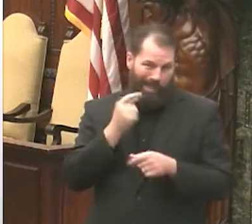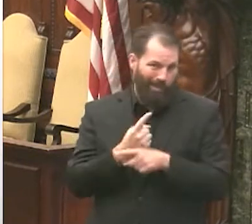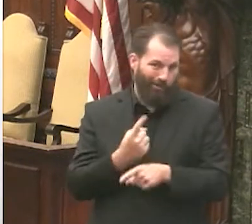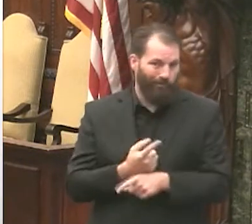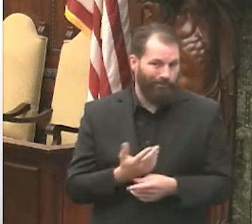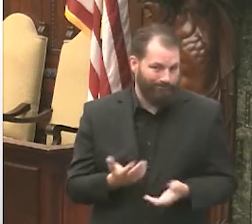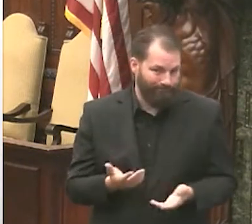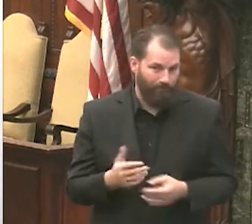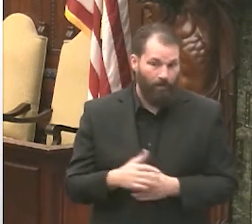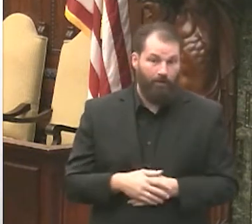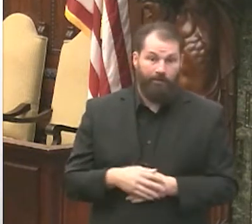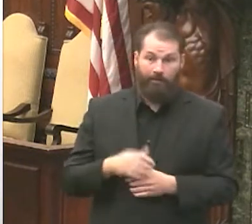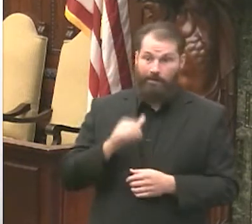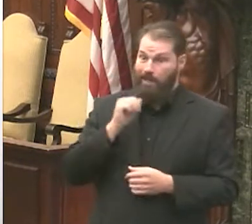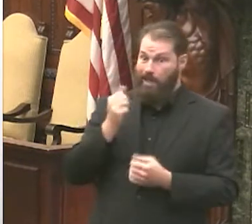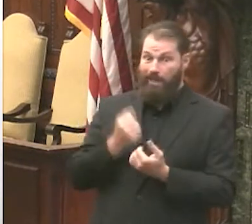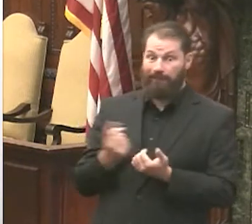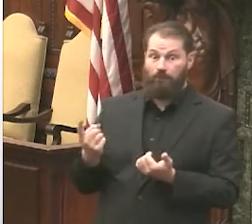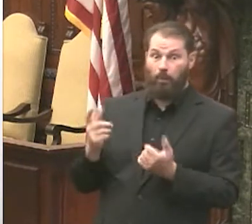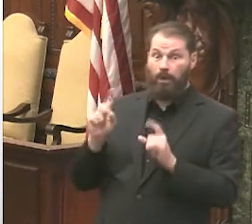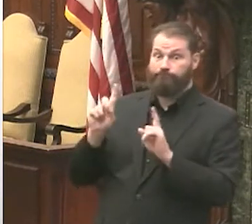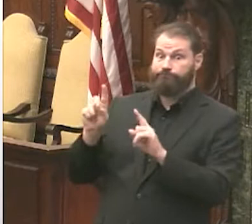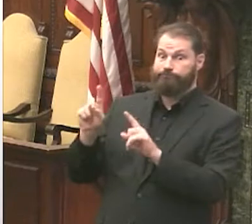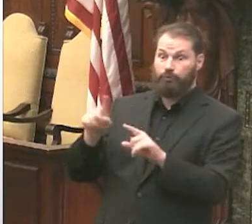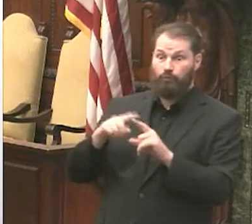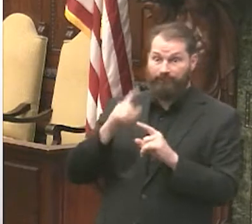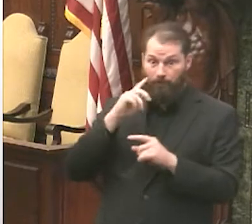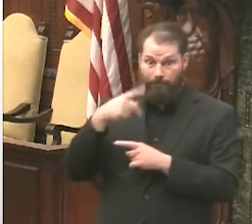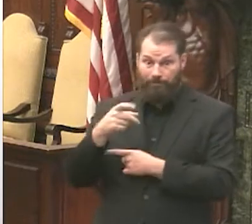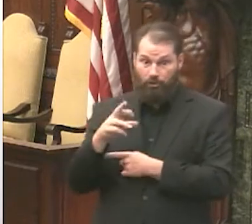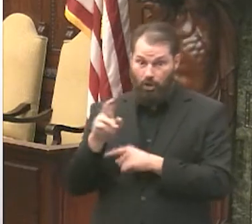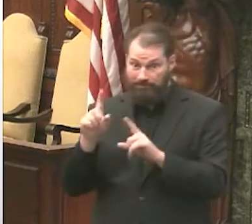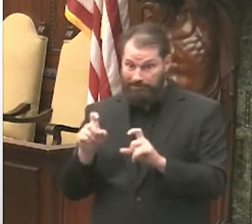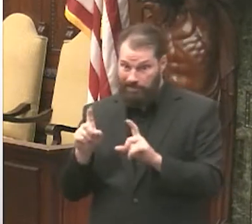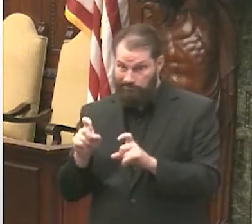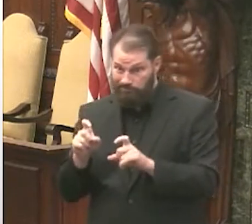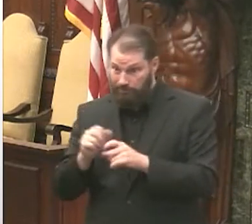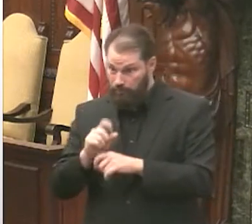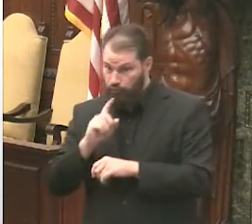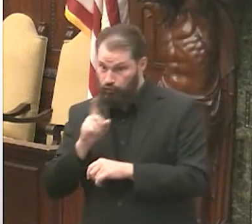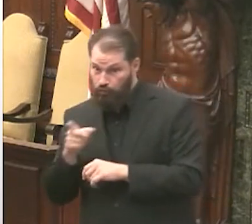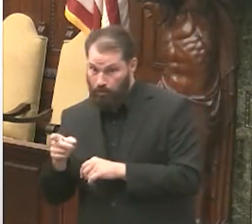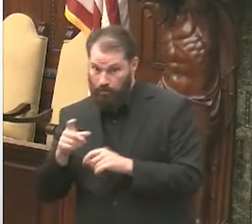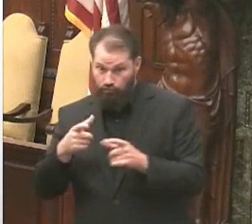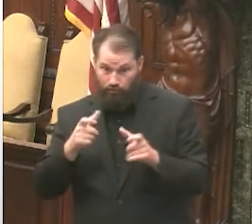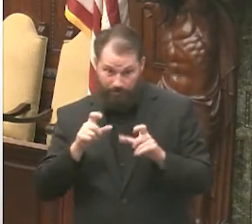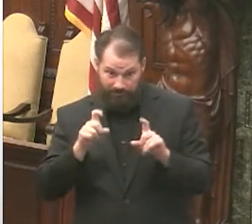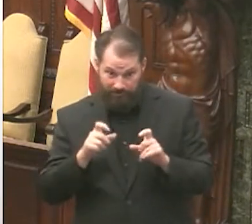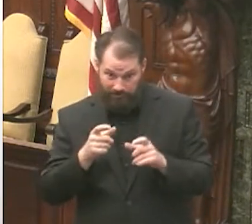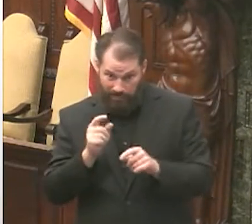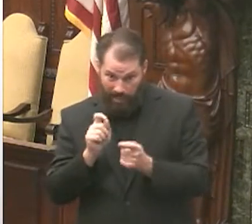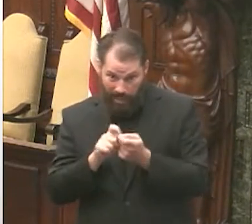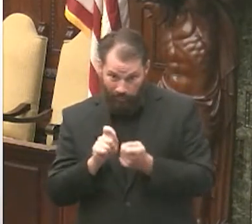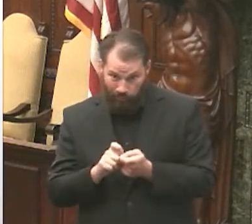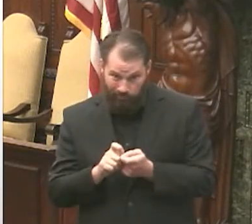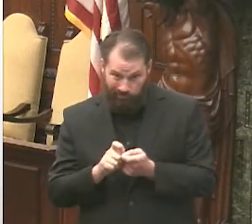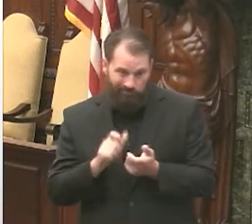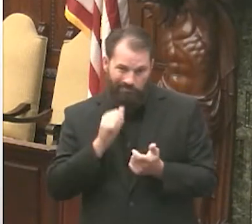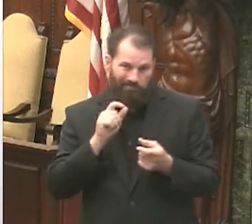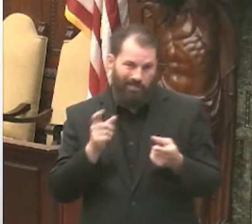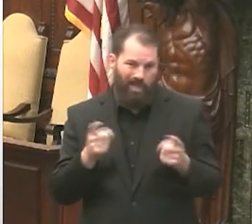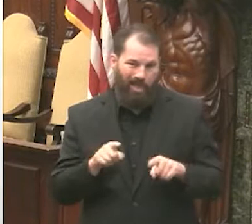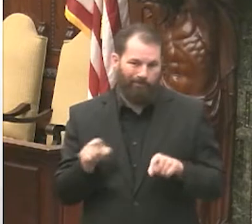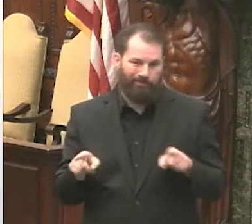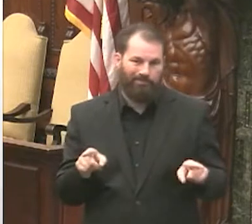a positive test to be sure that it is actually positive. So if we get a positive rapid test without a confirmatory